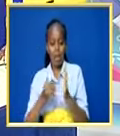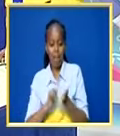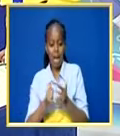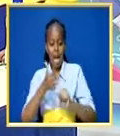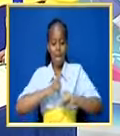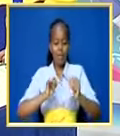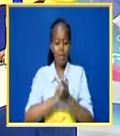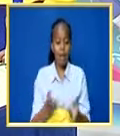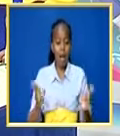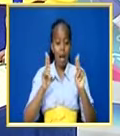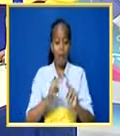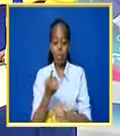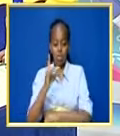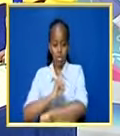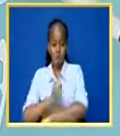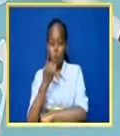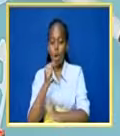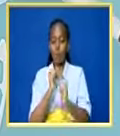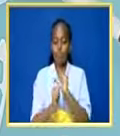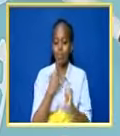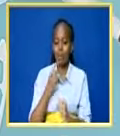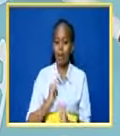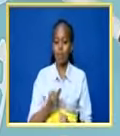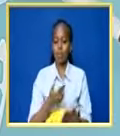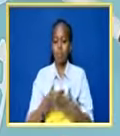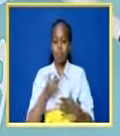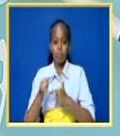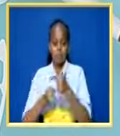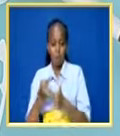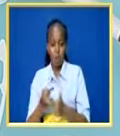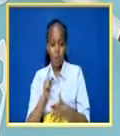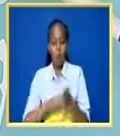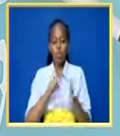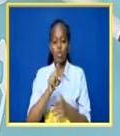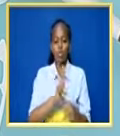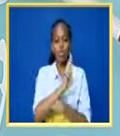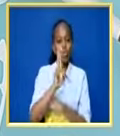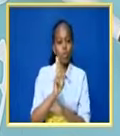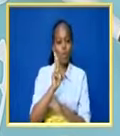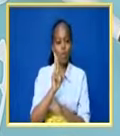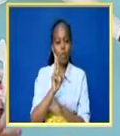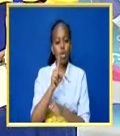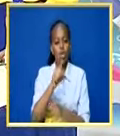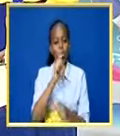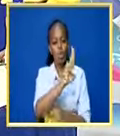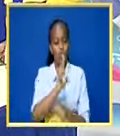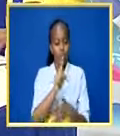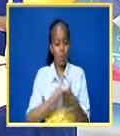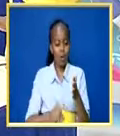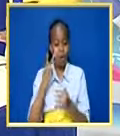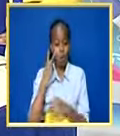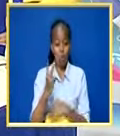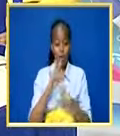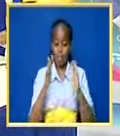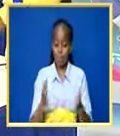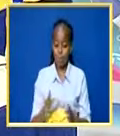Okay. So one of those. Mm-hmm. Can you tell me, before we go there, mm-hmm. what do you use on daily basis? Just look at the table here and